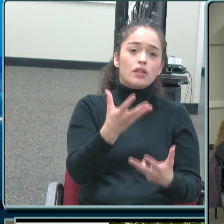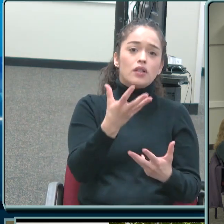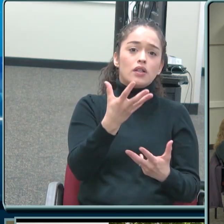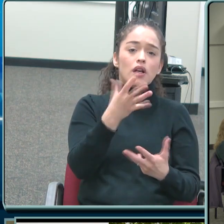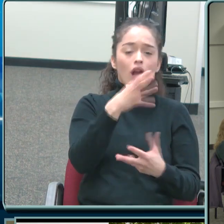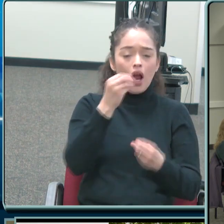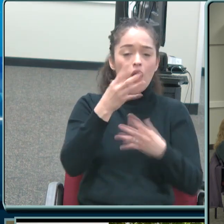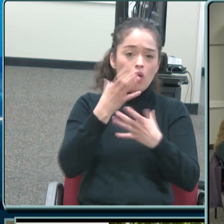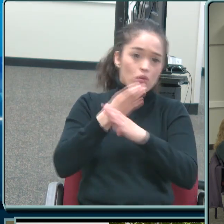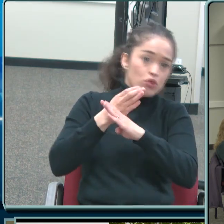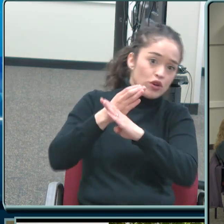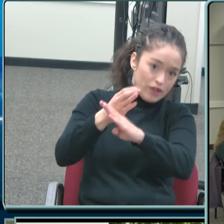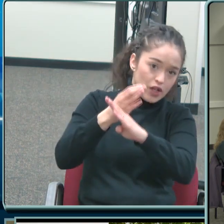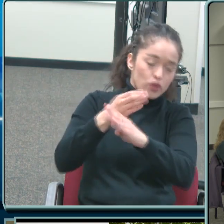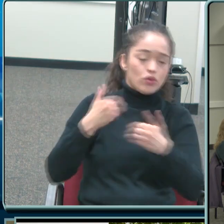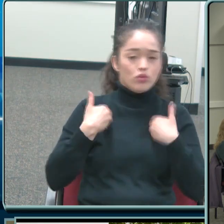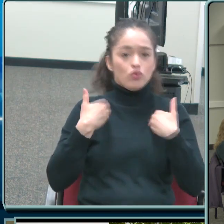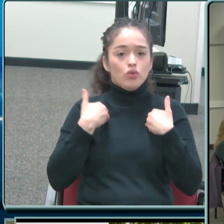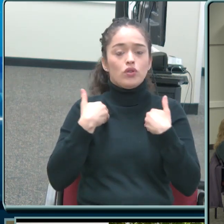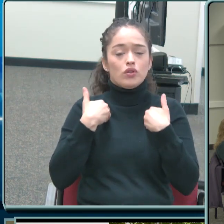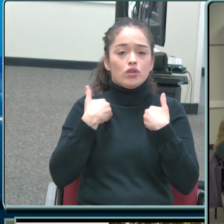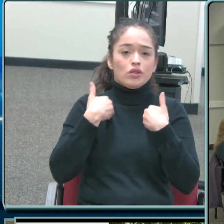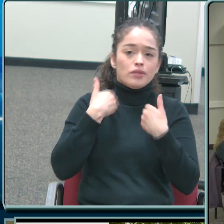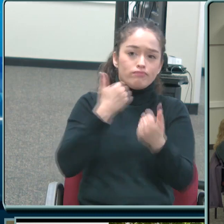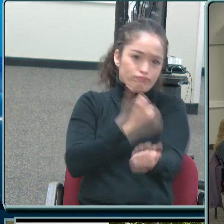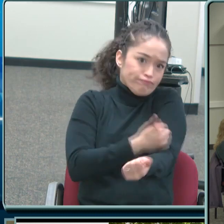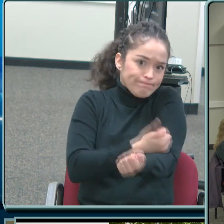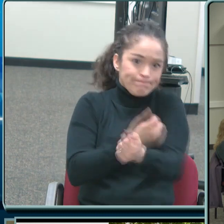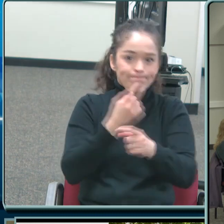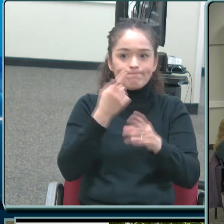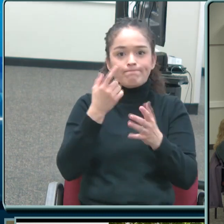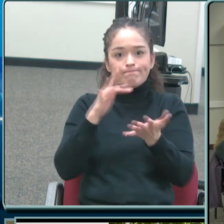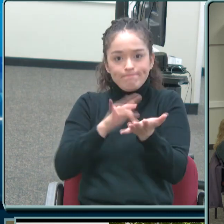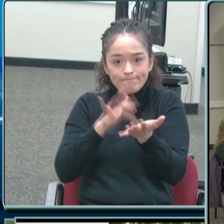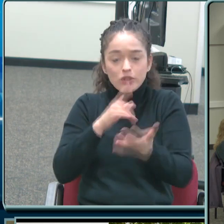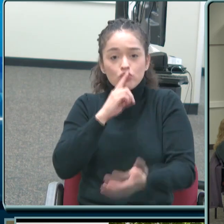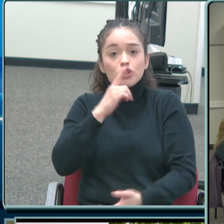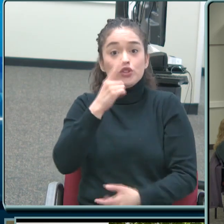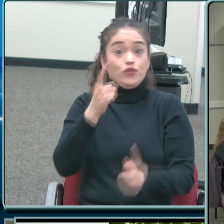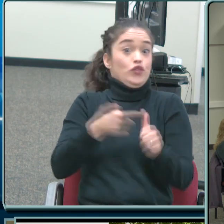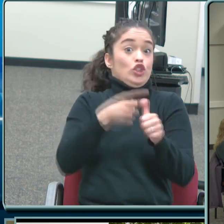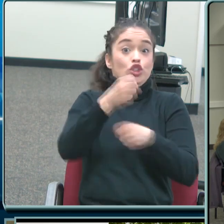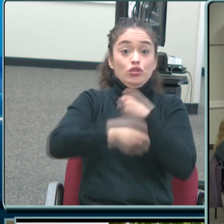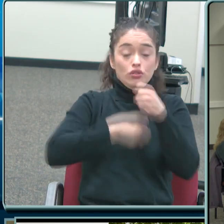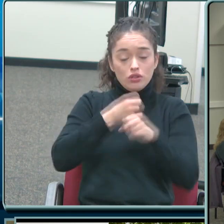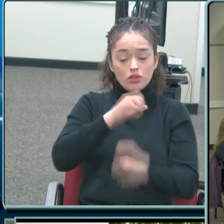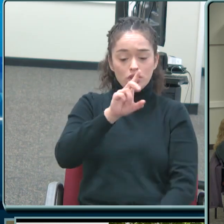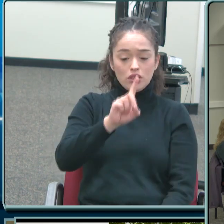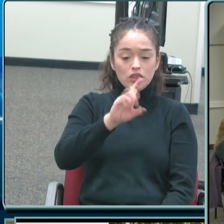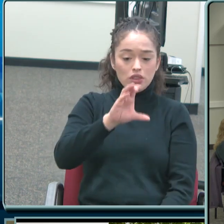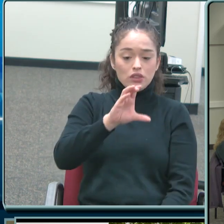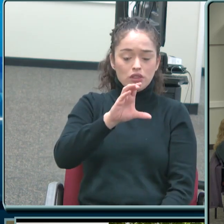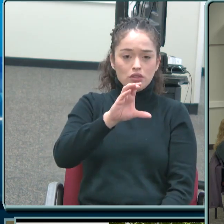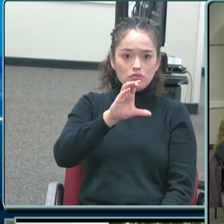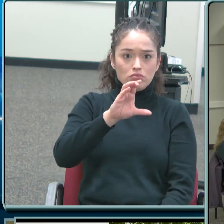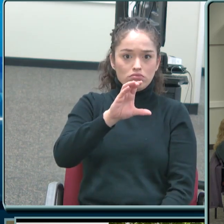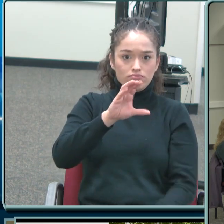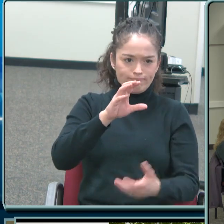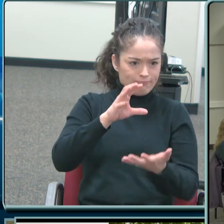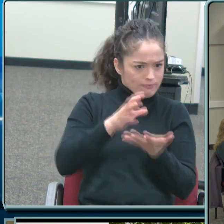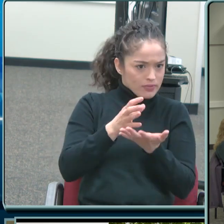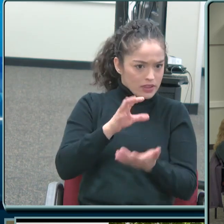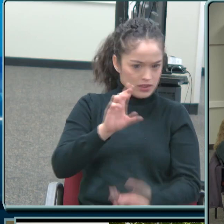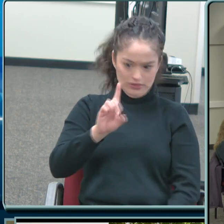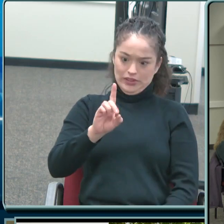and prevent youth substance use. In our first year of DFC funding, we collected over 270